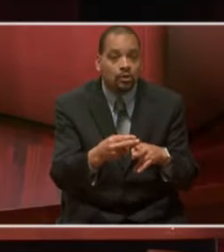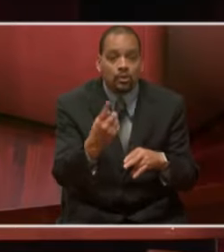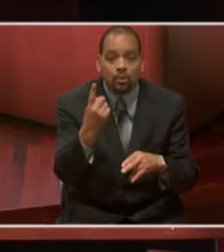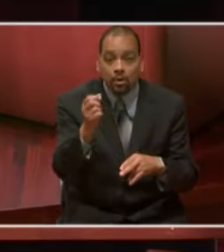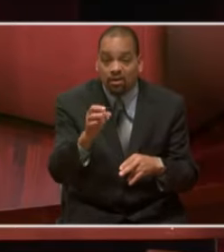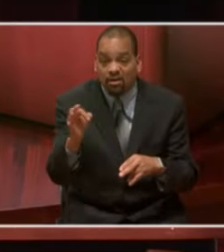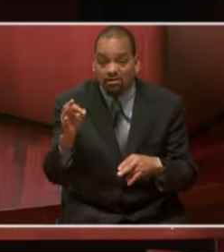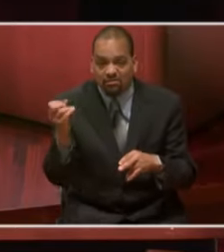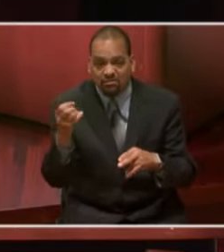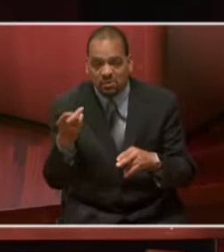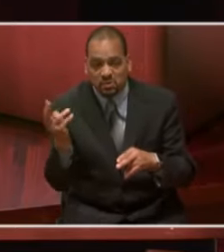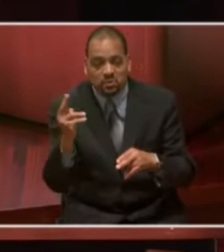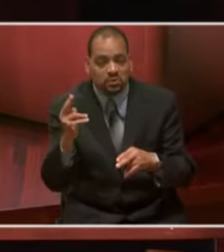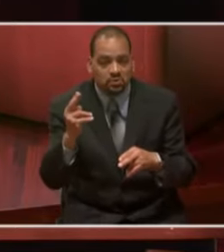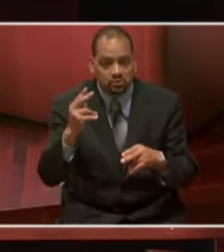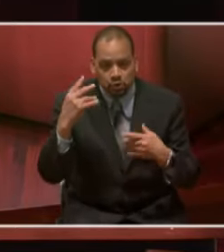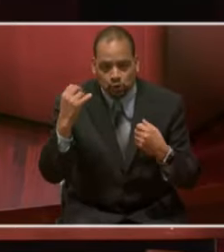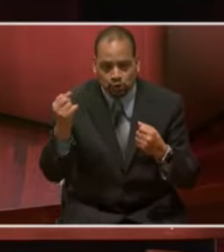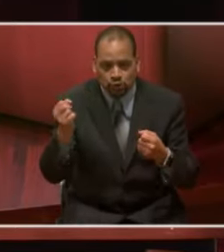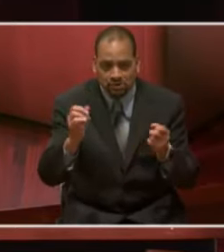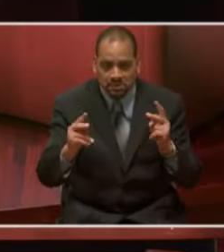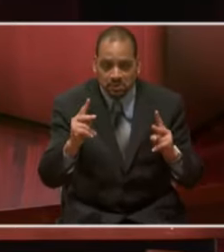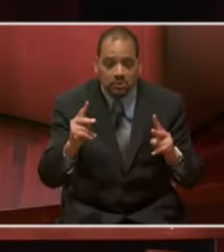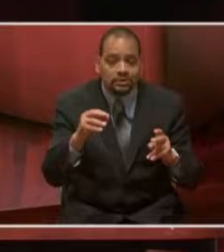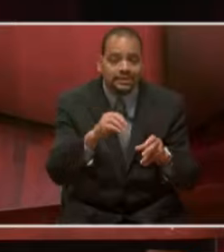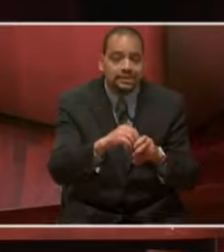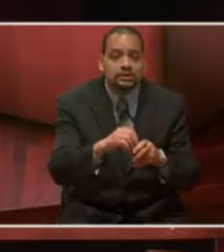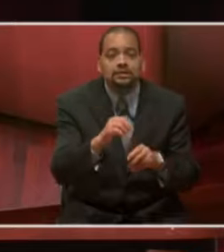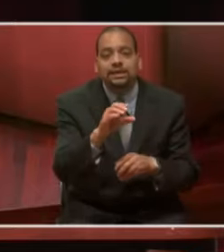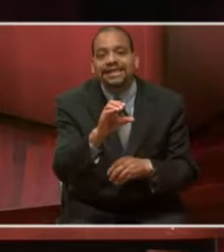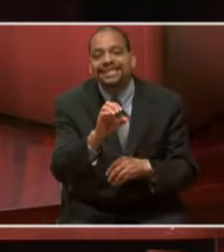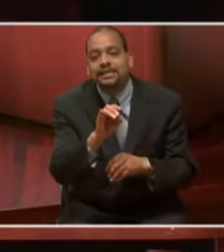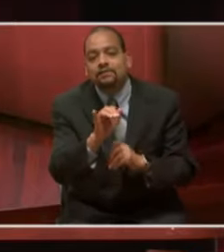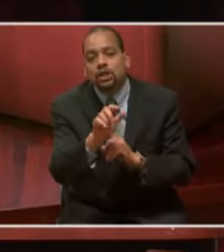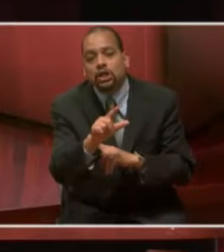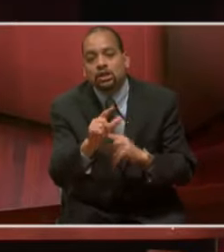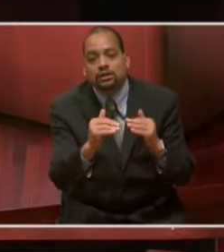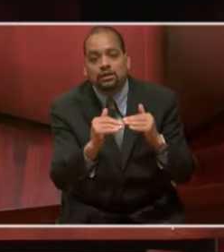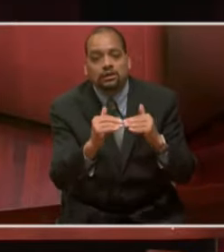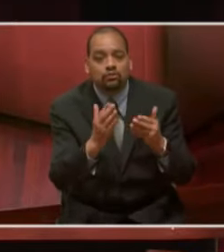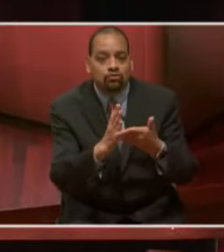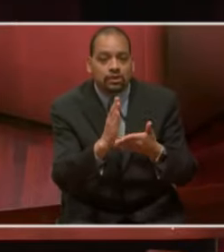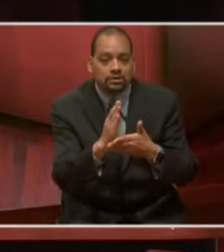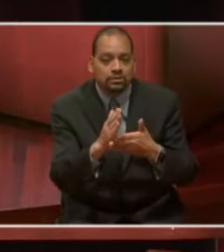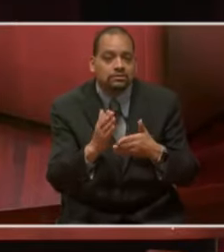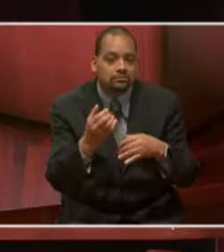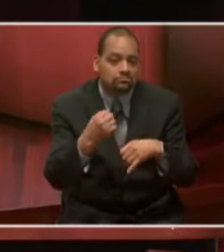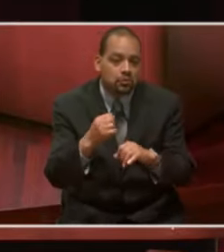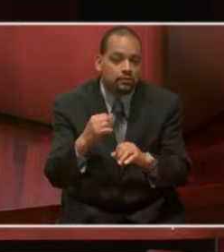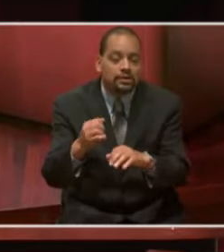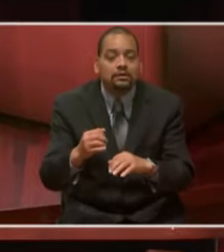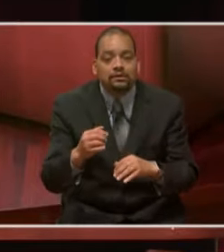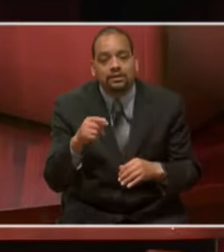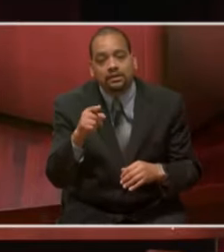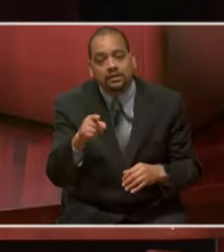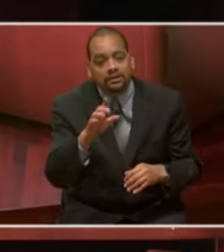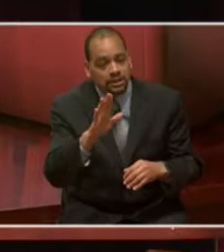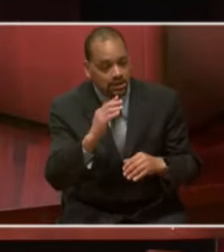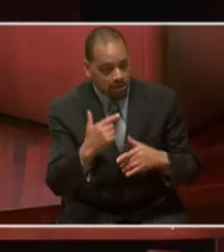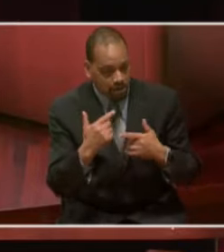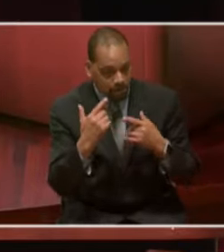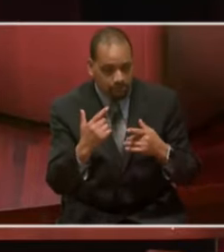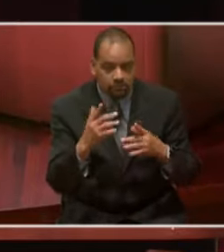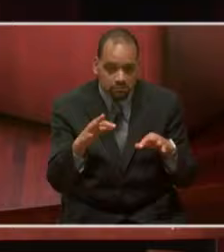is a distinguished group of former presidents and first ladies, civic and community leaders, historians, authors, journalists, and